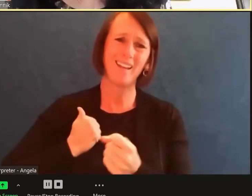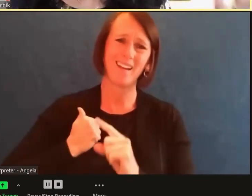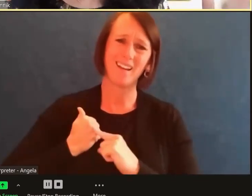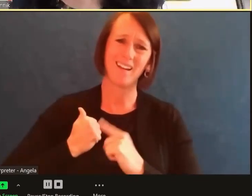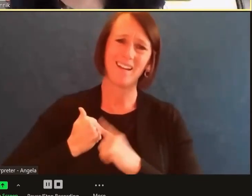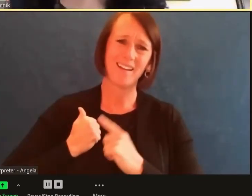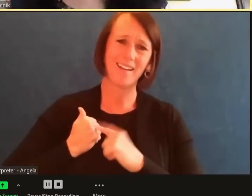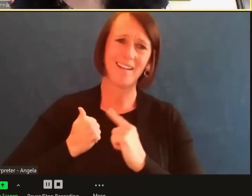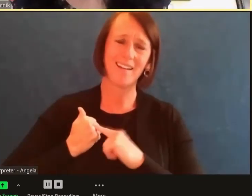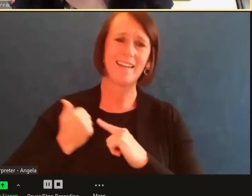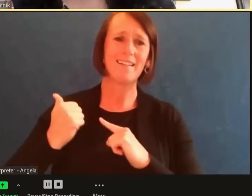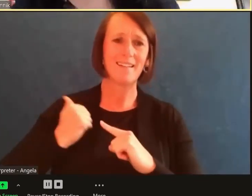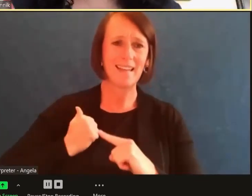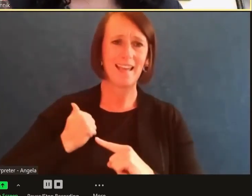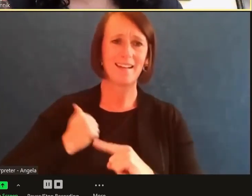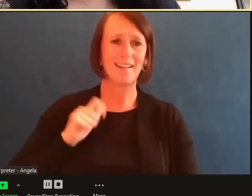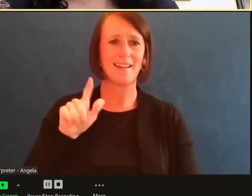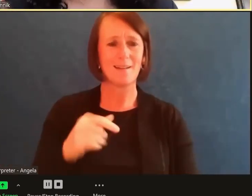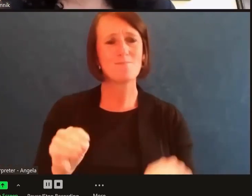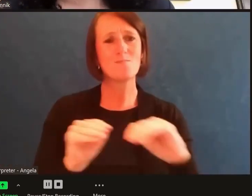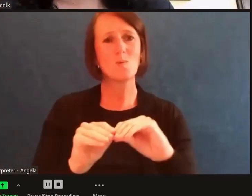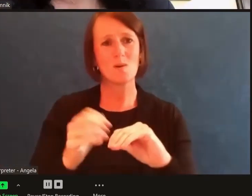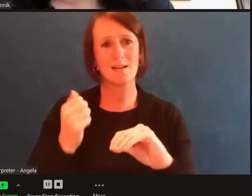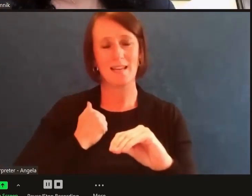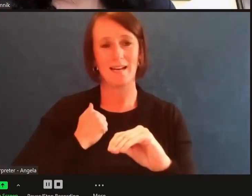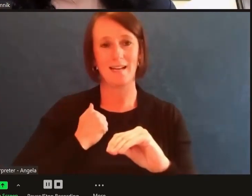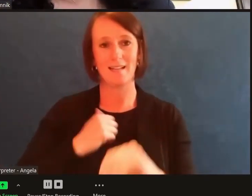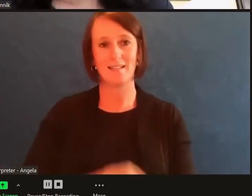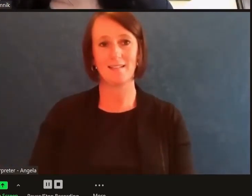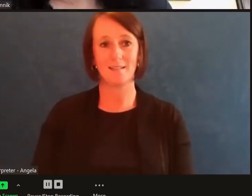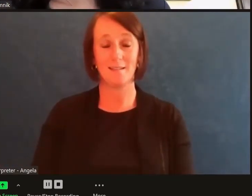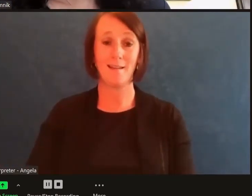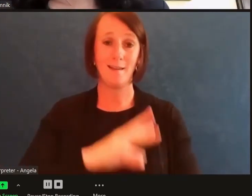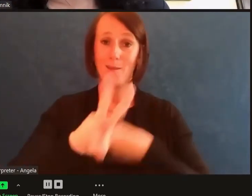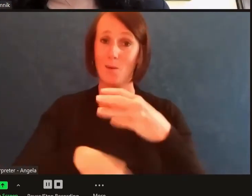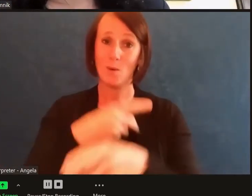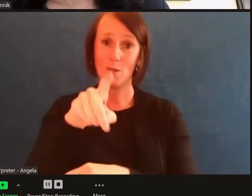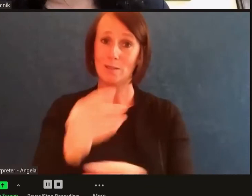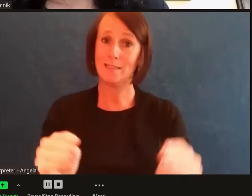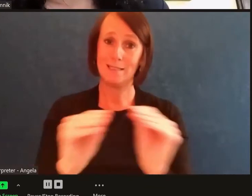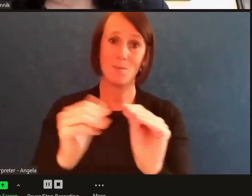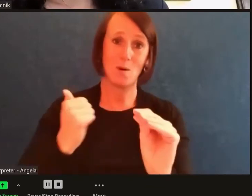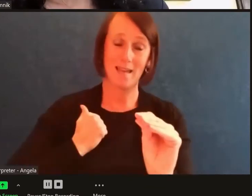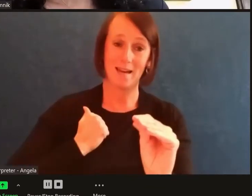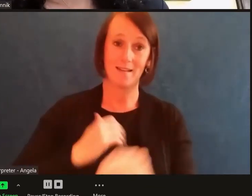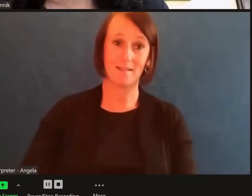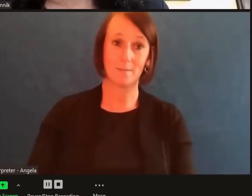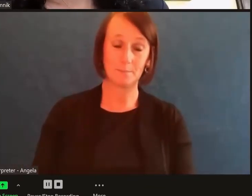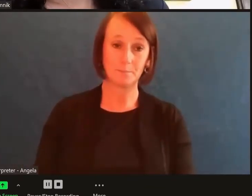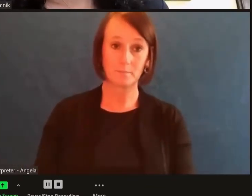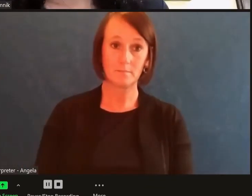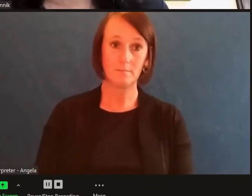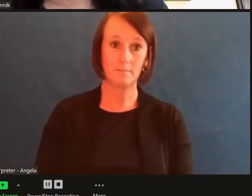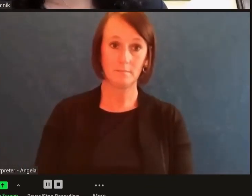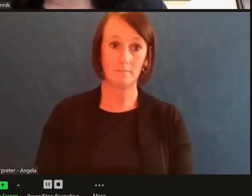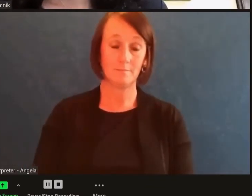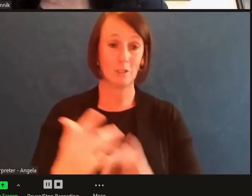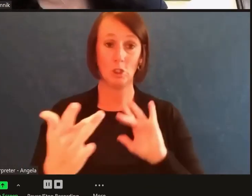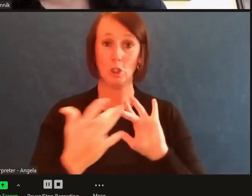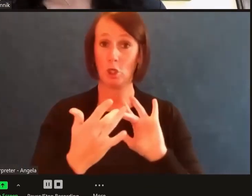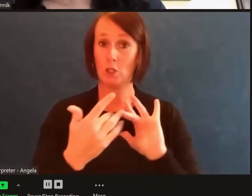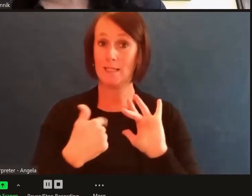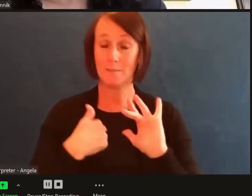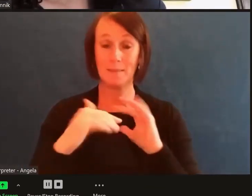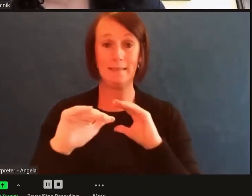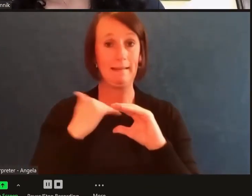that. We need more Canada. The world needs more Canada. I would love if people from the Lethbridge Word on the Street or the bookstore there would give me a call,